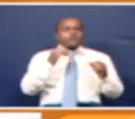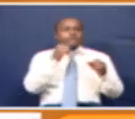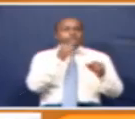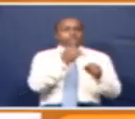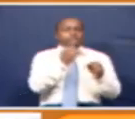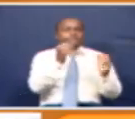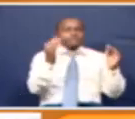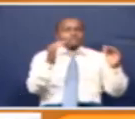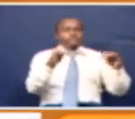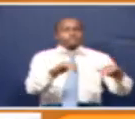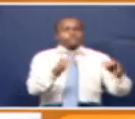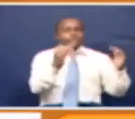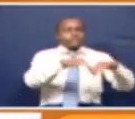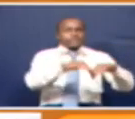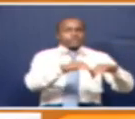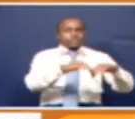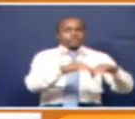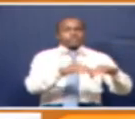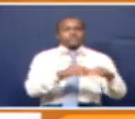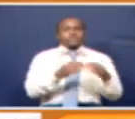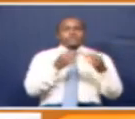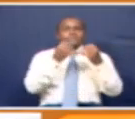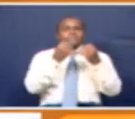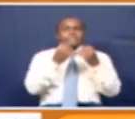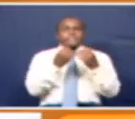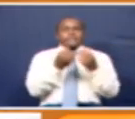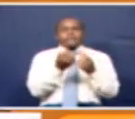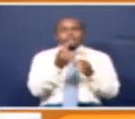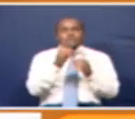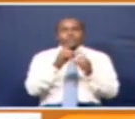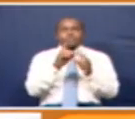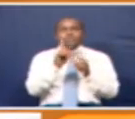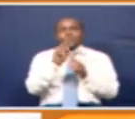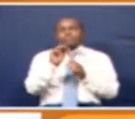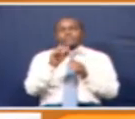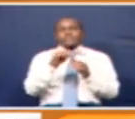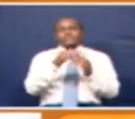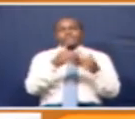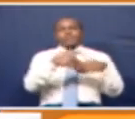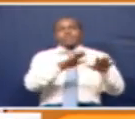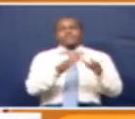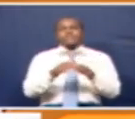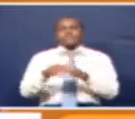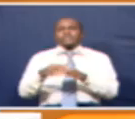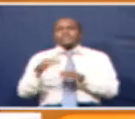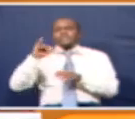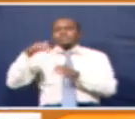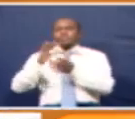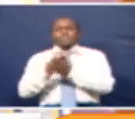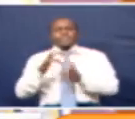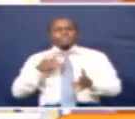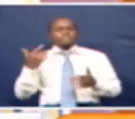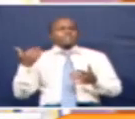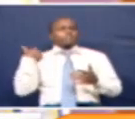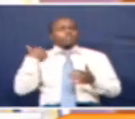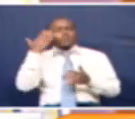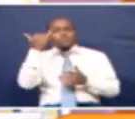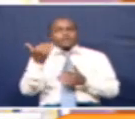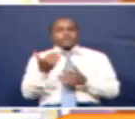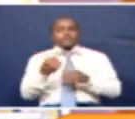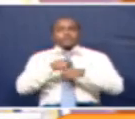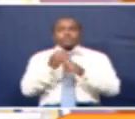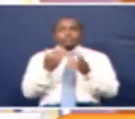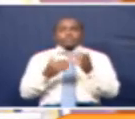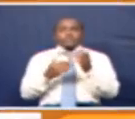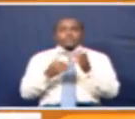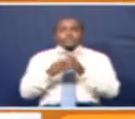Jacaranda, so many kilometers away. Why should it bother Jubilee? And now, to make it worse, the